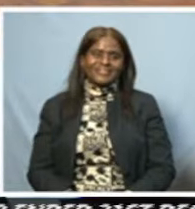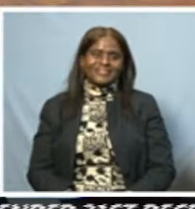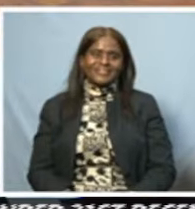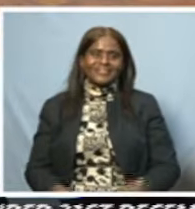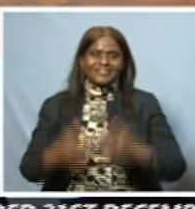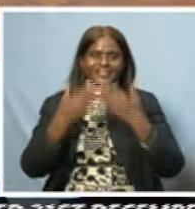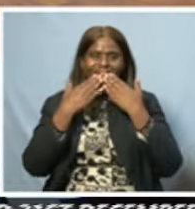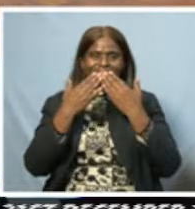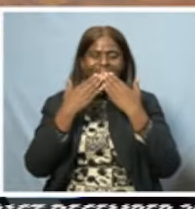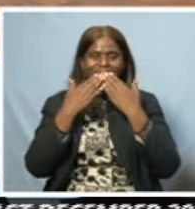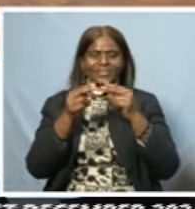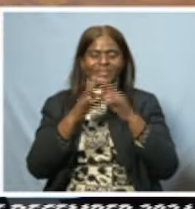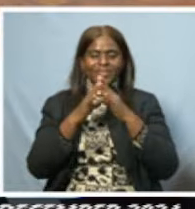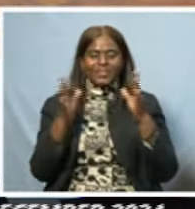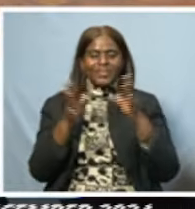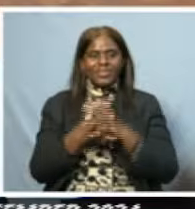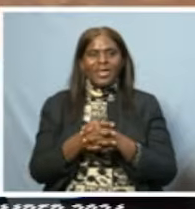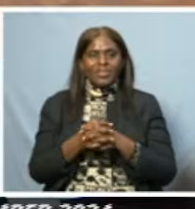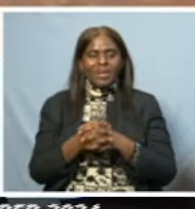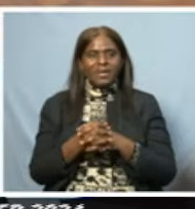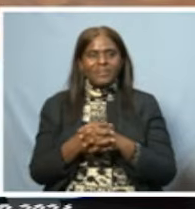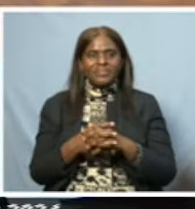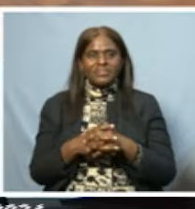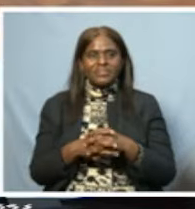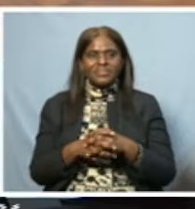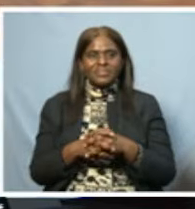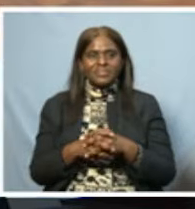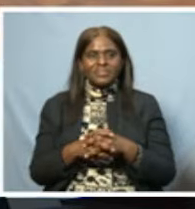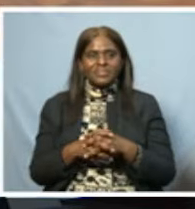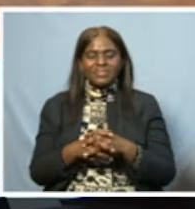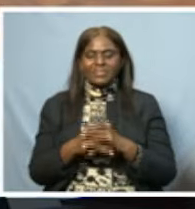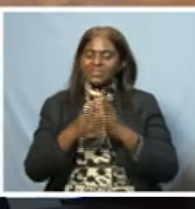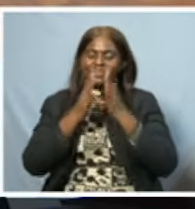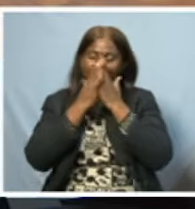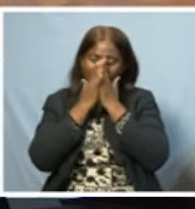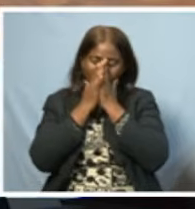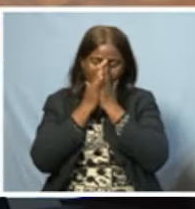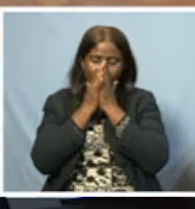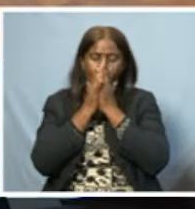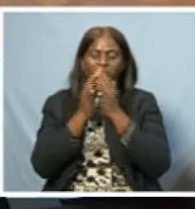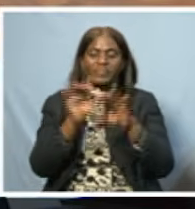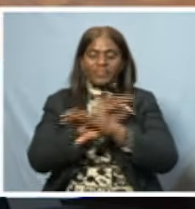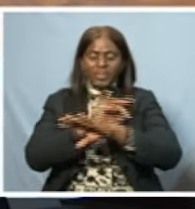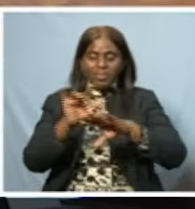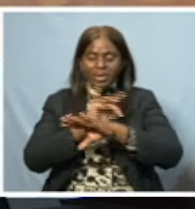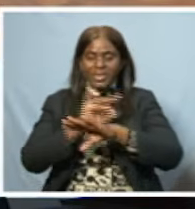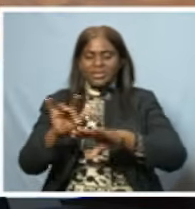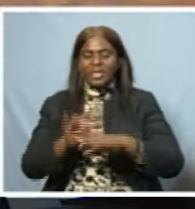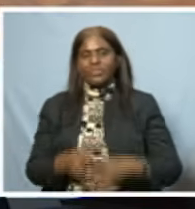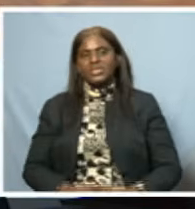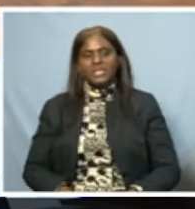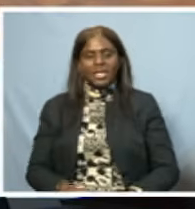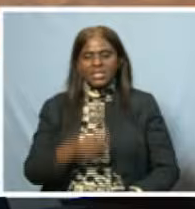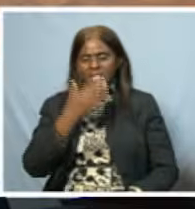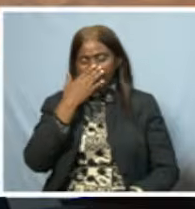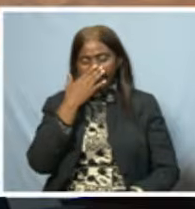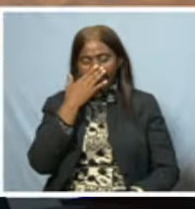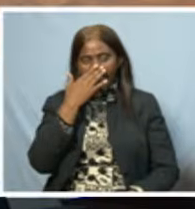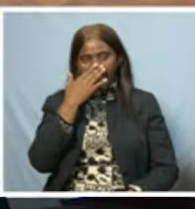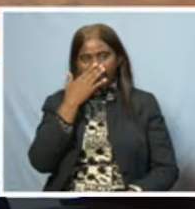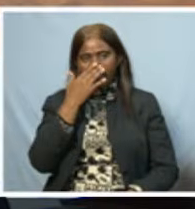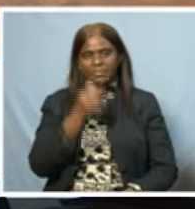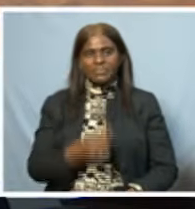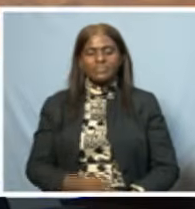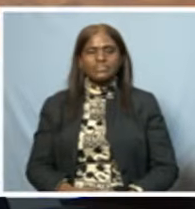Thank you so much. I think on the vacancies, the area challenge was to do with the